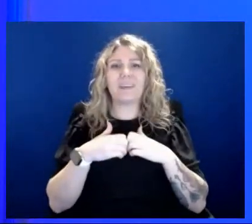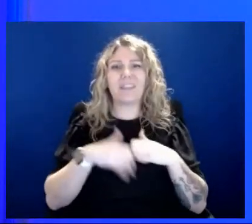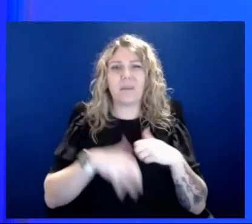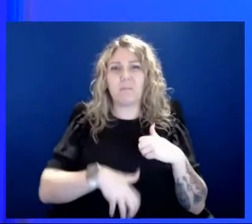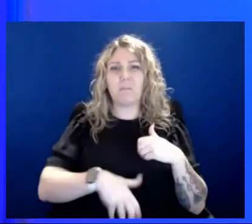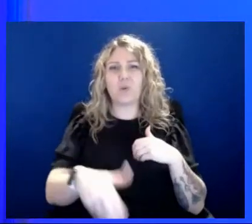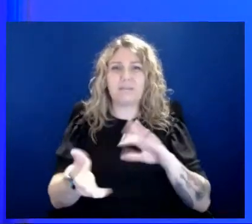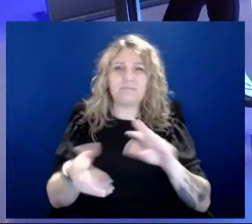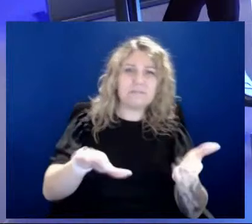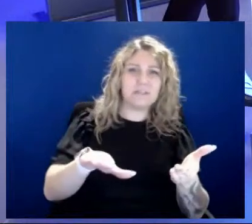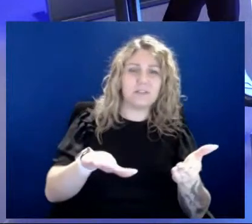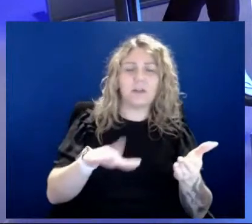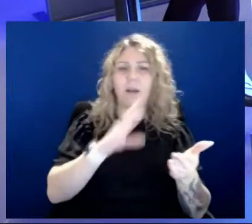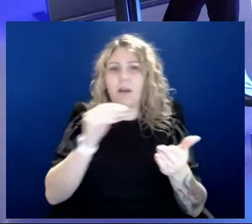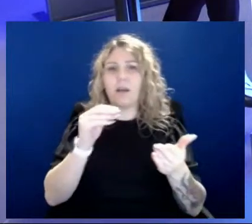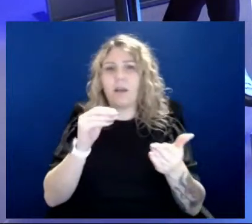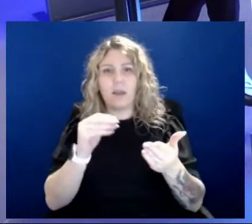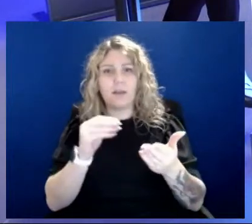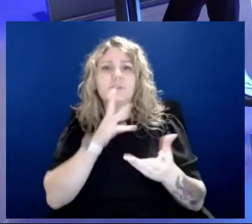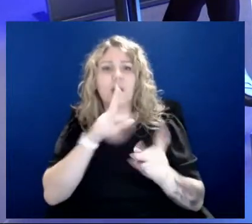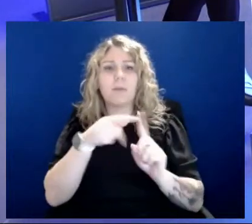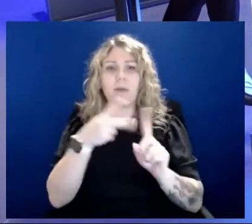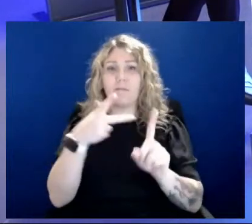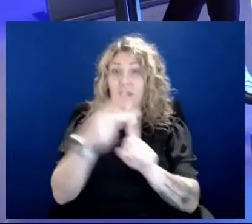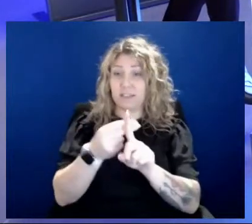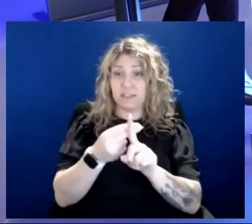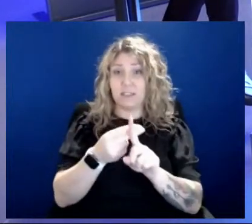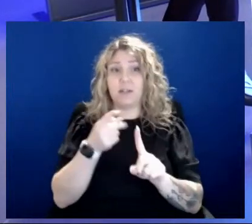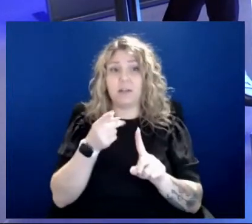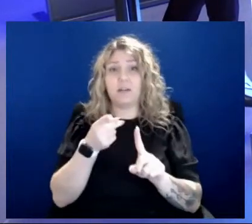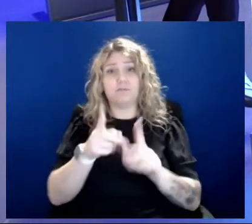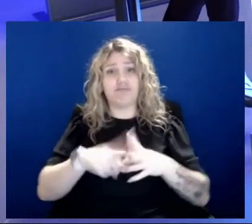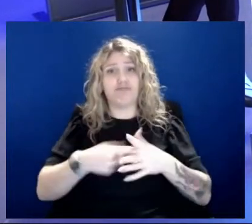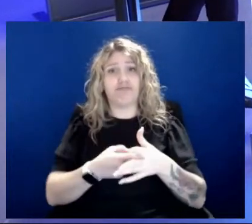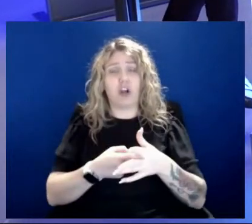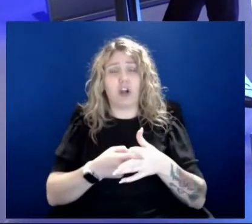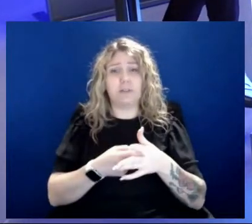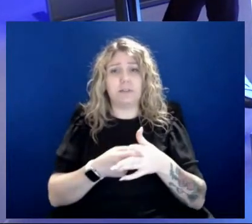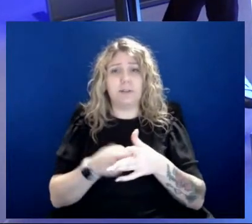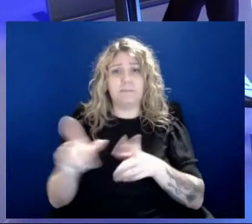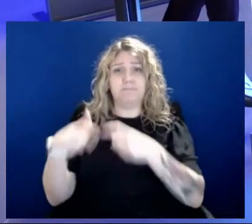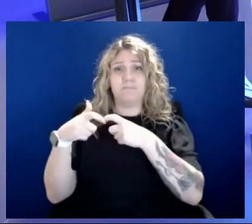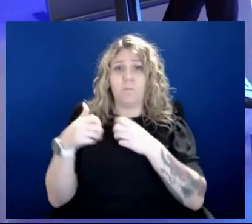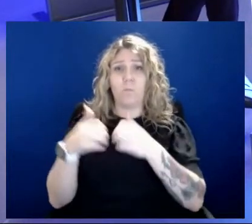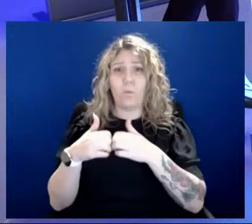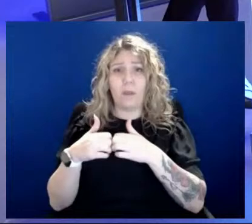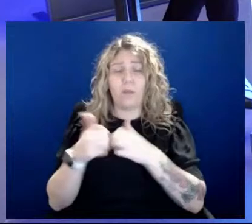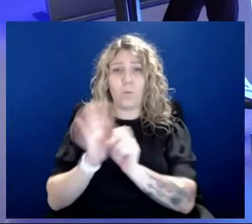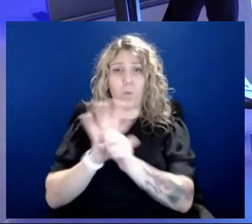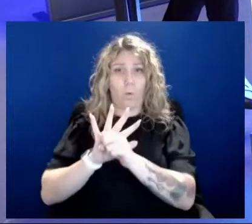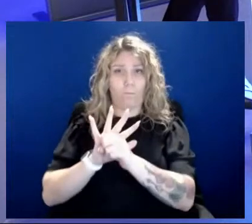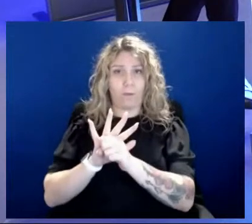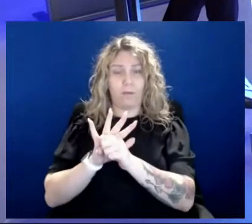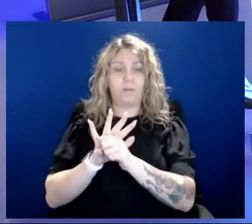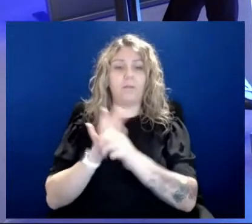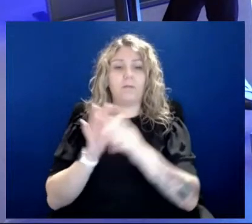And let's talk about vaccines, because as we start to pull back on COVID, and a lot of things have been missed during